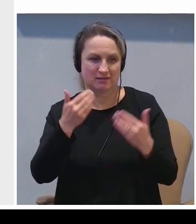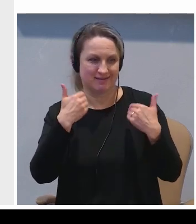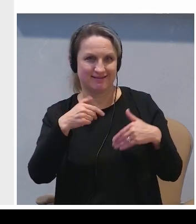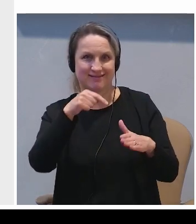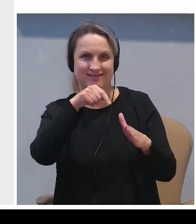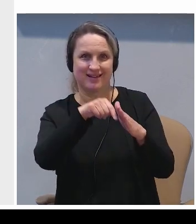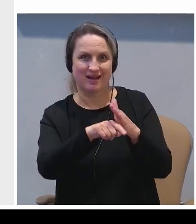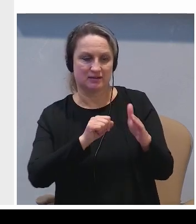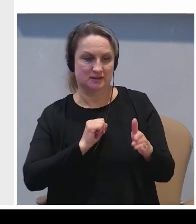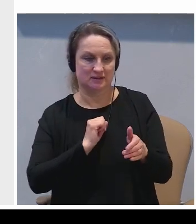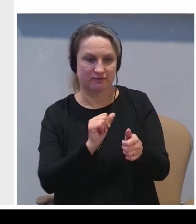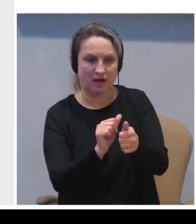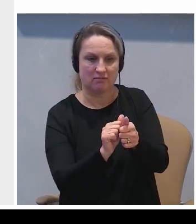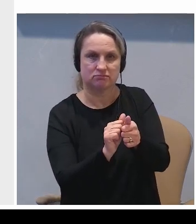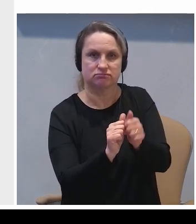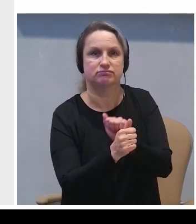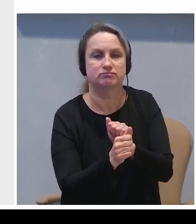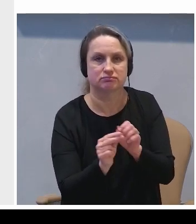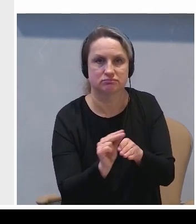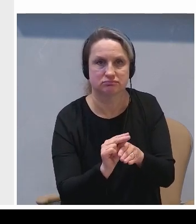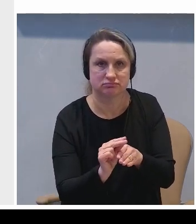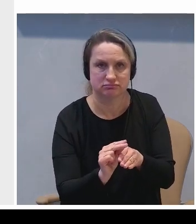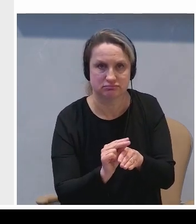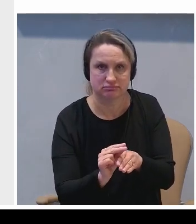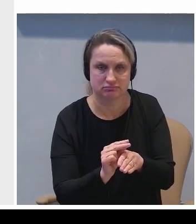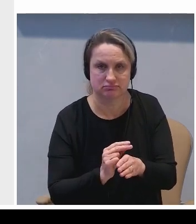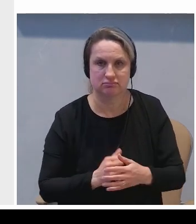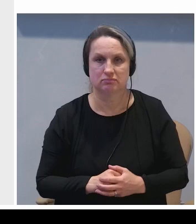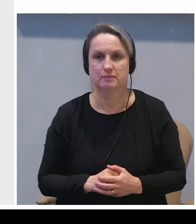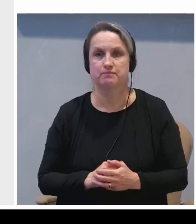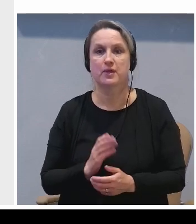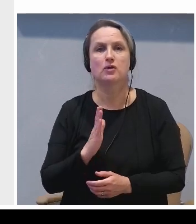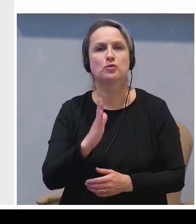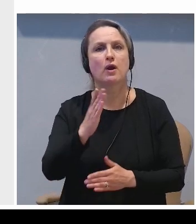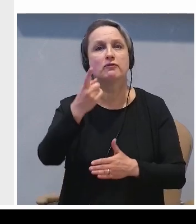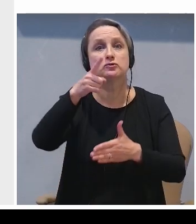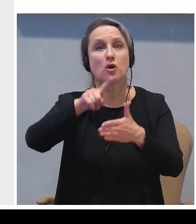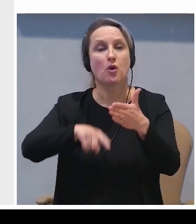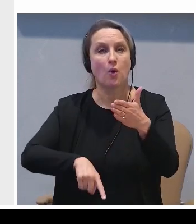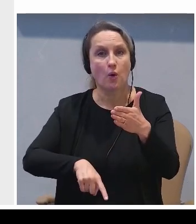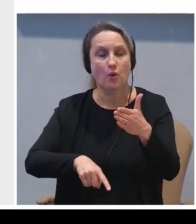end where we can do this without chemotherapy, which is what I've called Tulevikus non-genotoxic loodame conditioning, jõuda